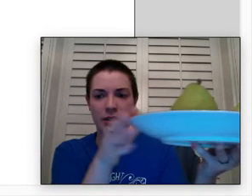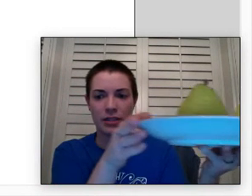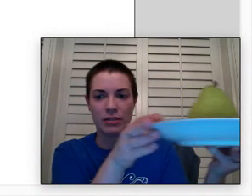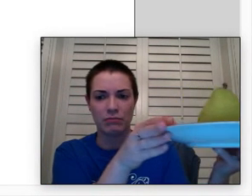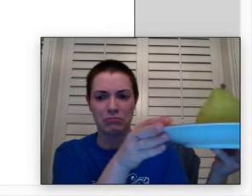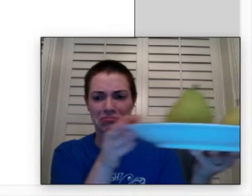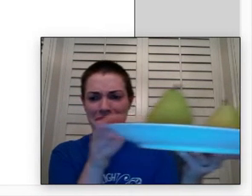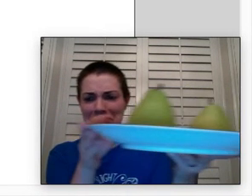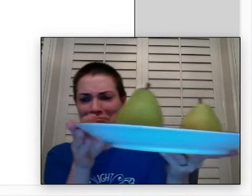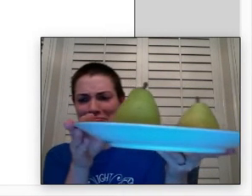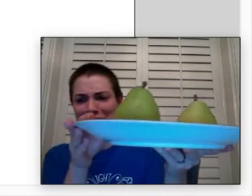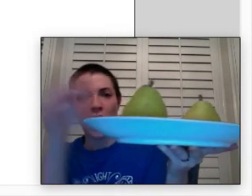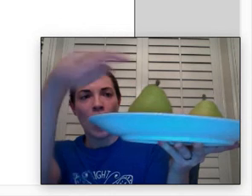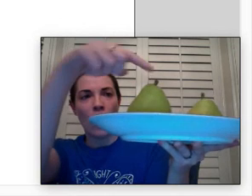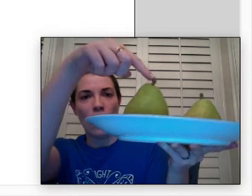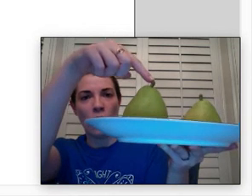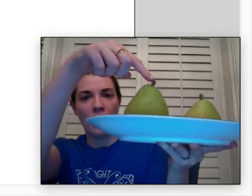balance it.